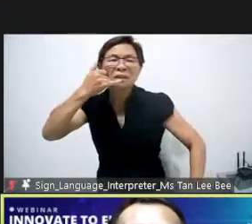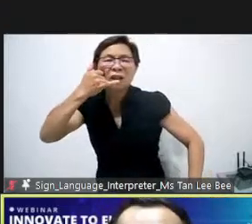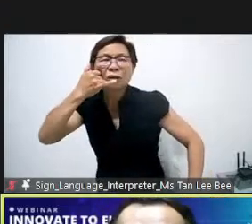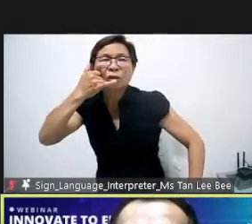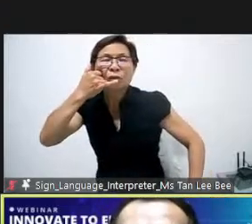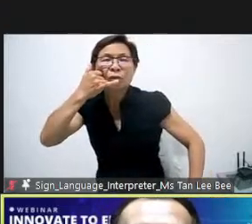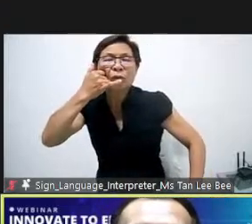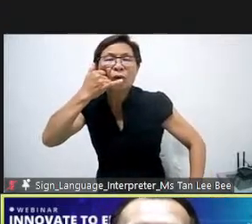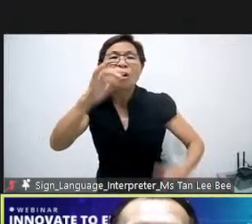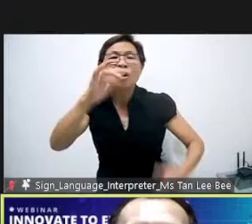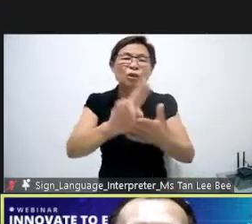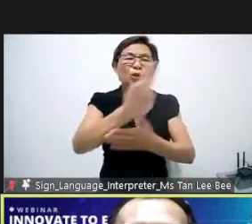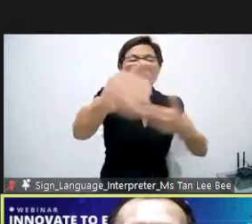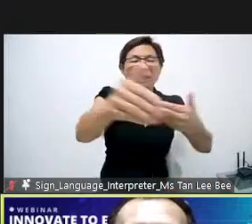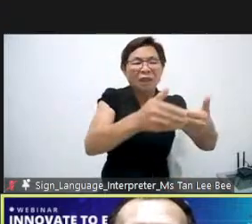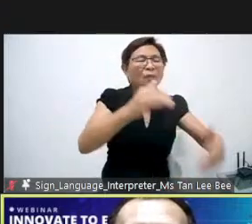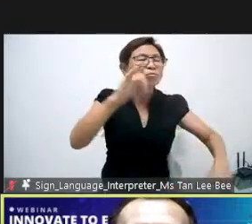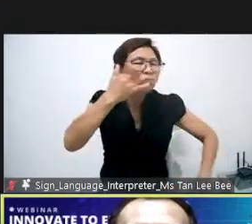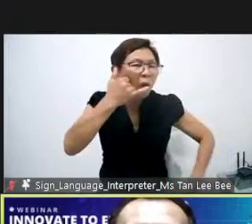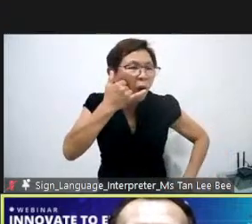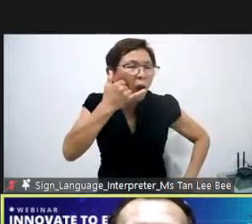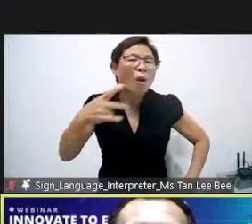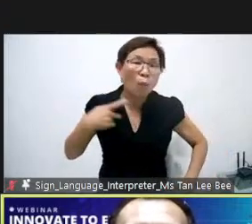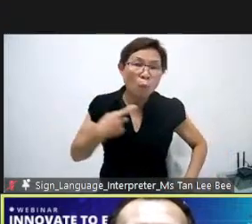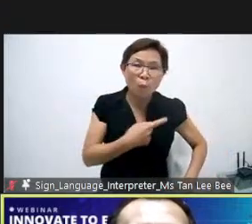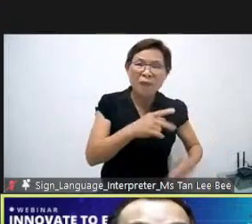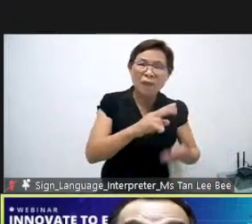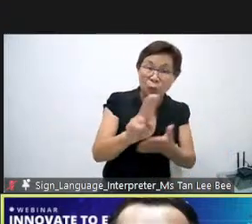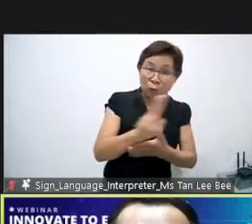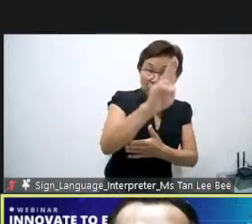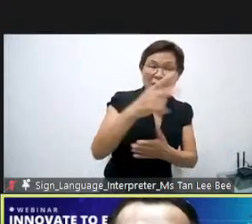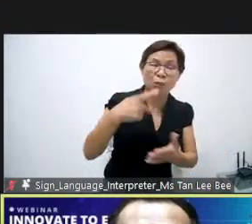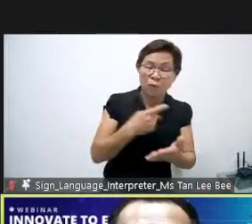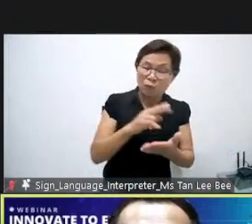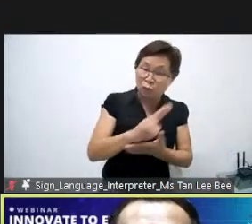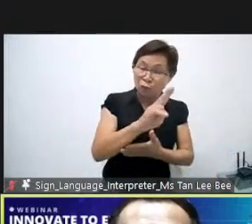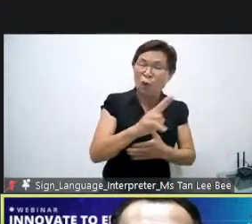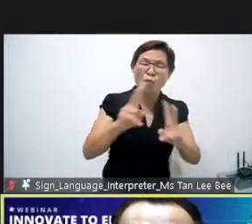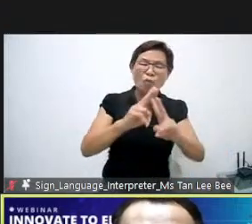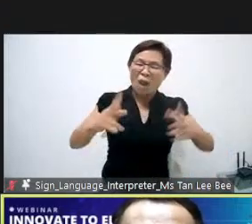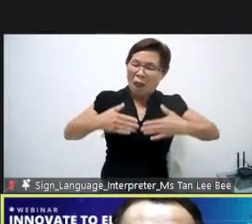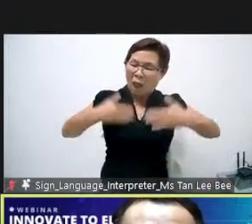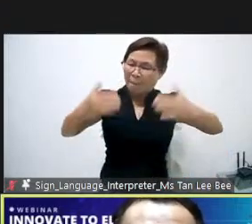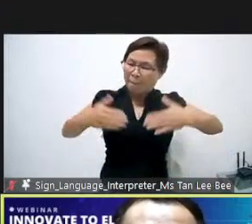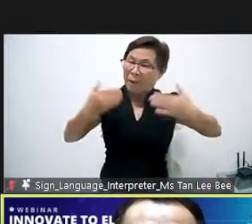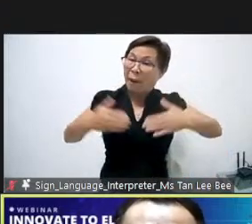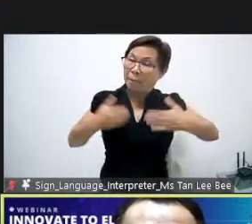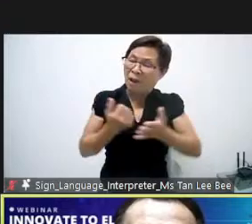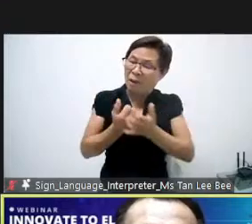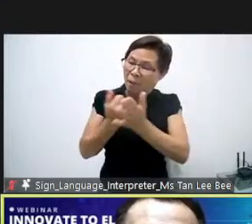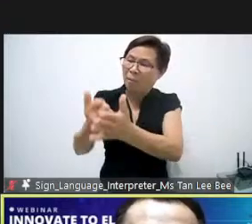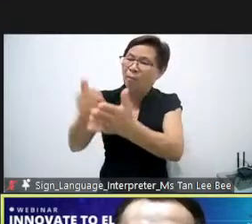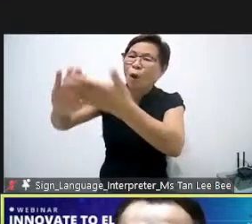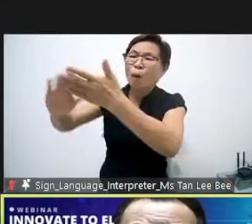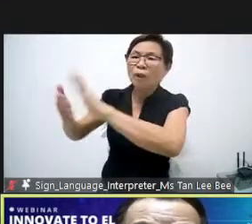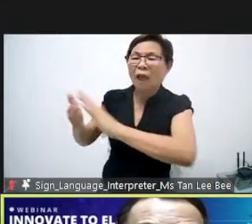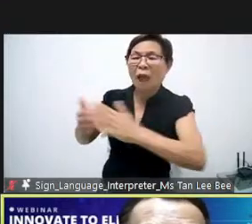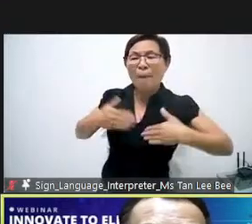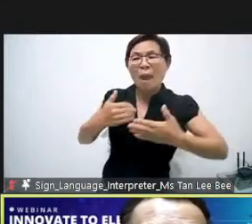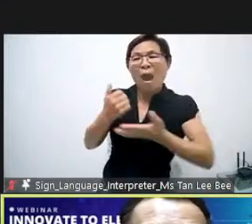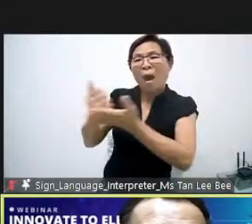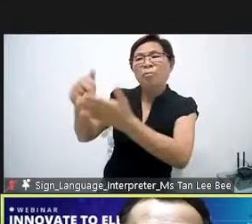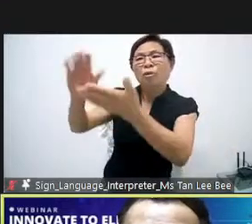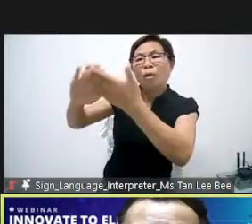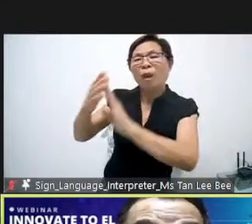universities nearby. We as universities, we are very happy to help to assist our community and also